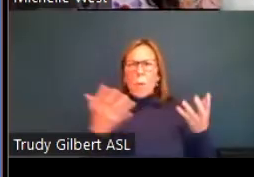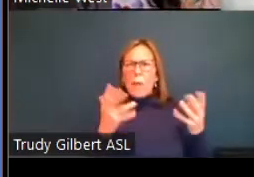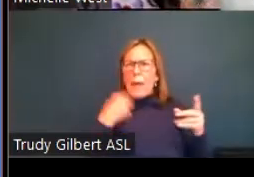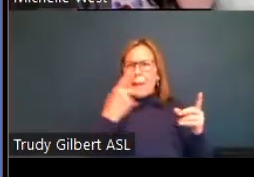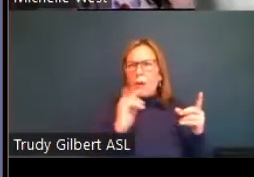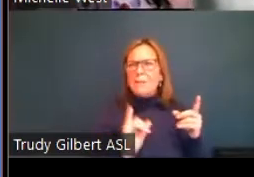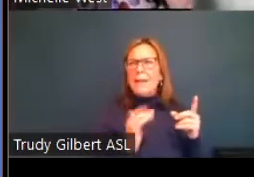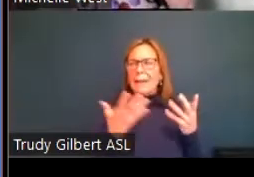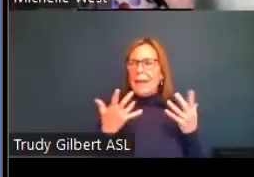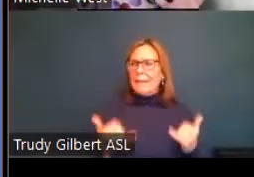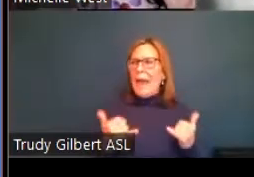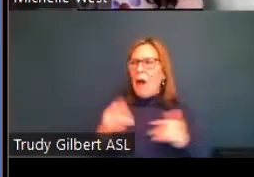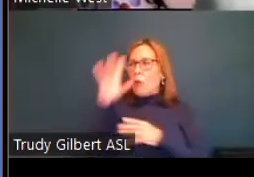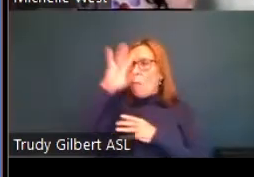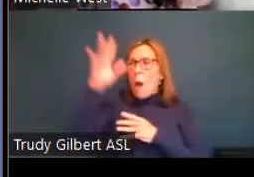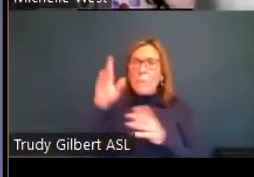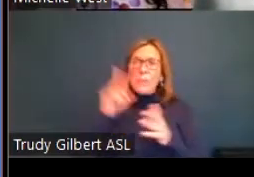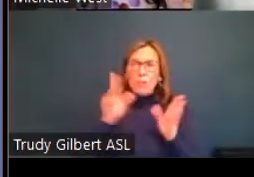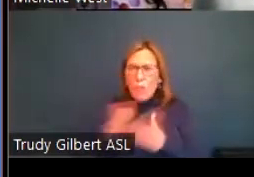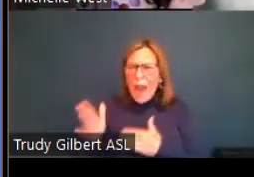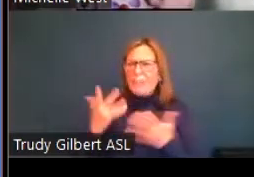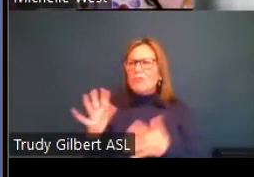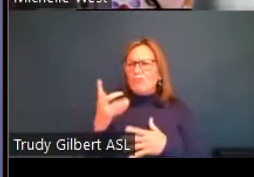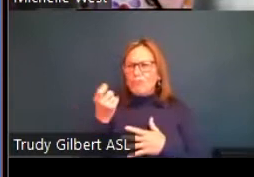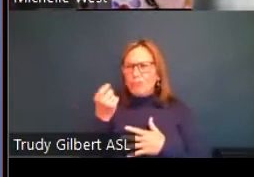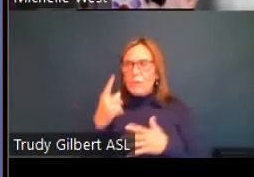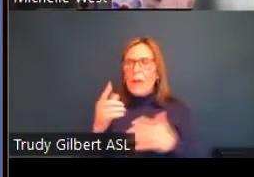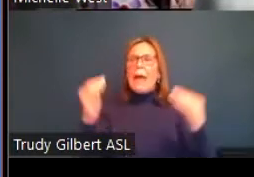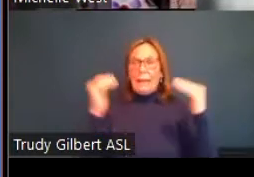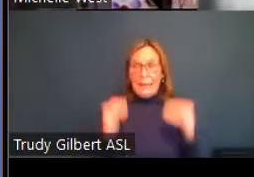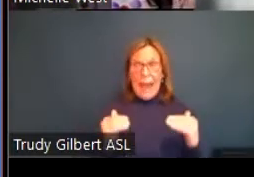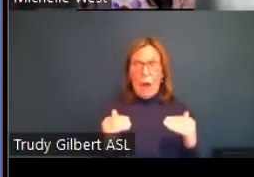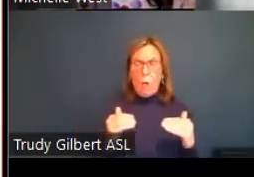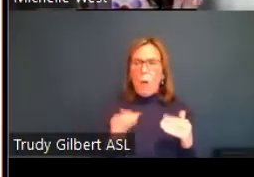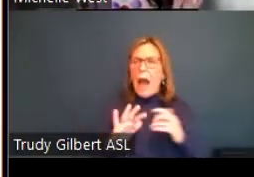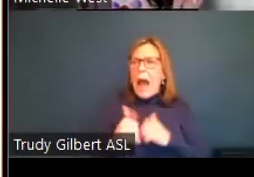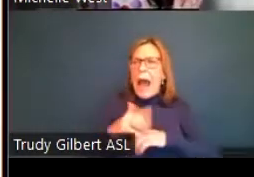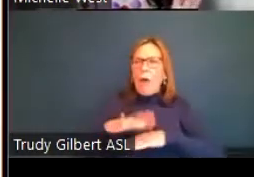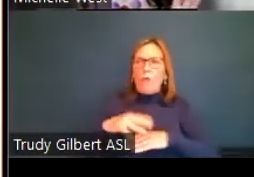advertising strategy? Now, here are some ways to actually implement that.